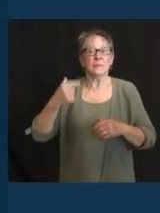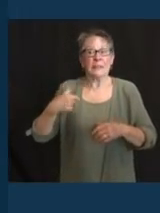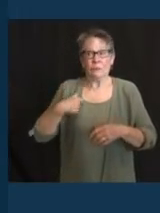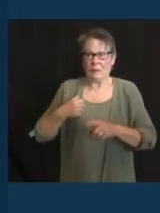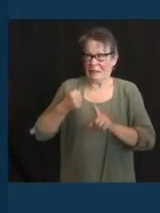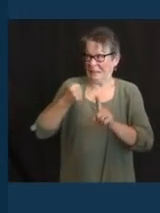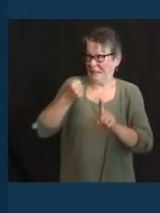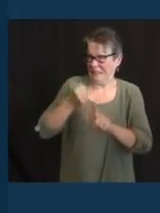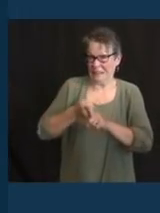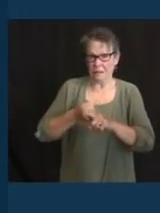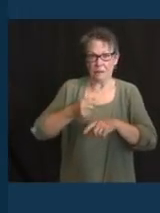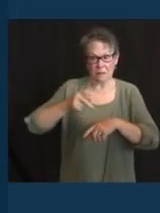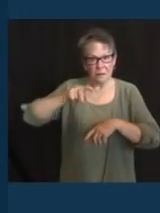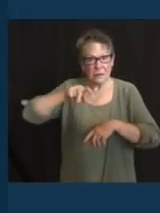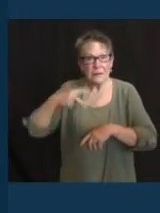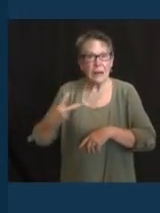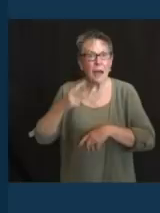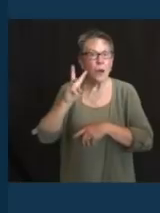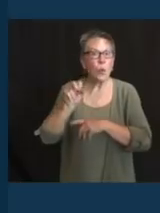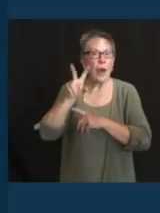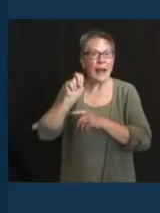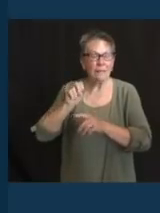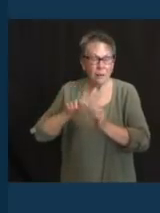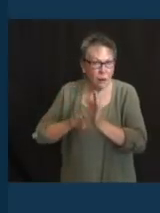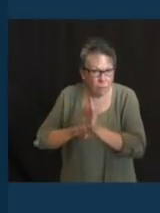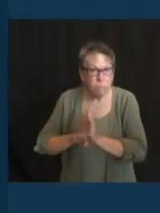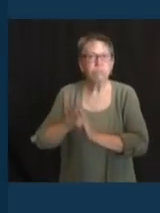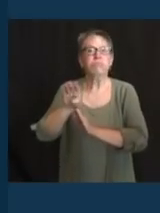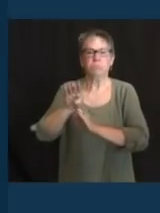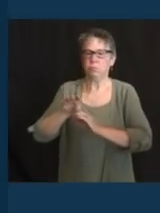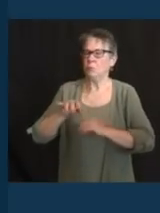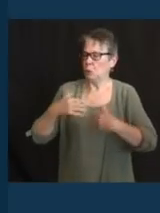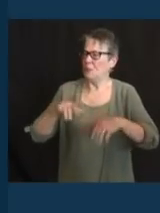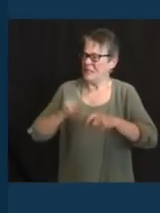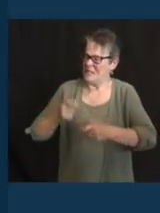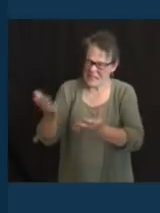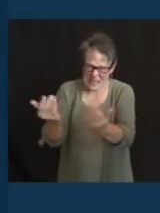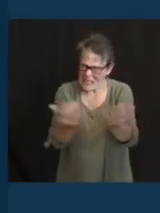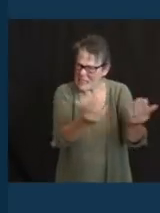talent, as the contact tracer information page we set up at our